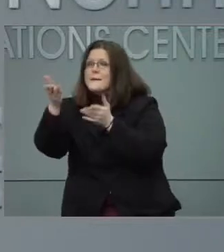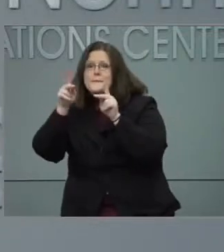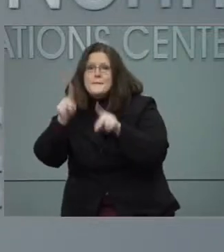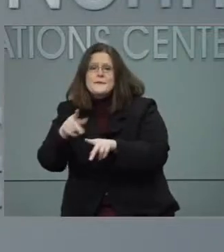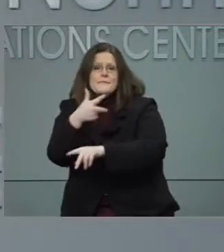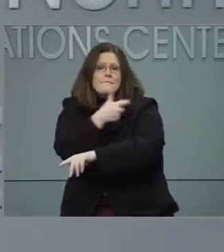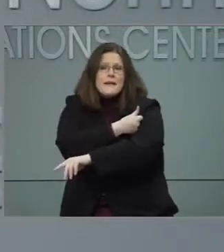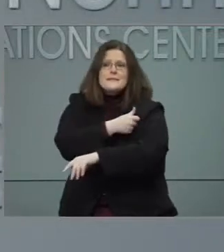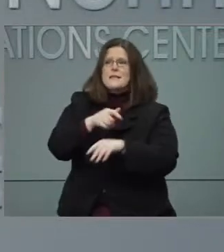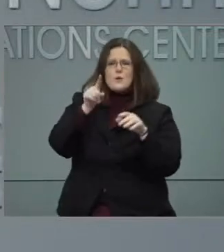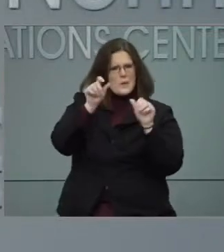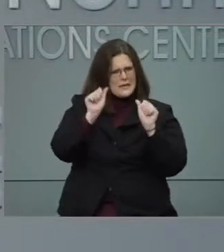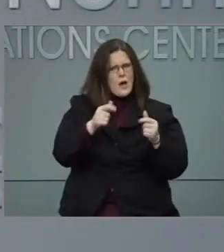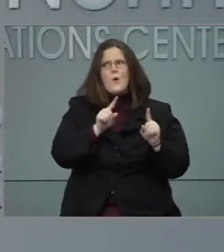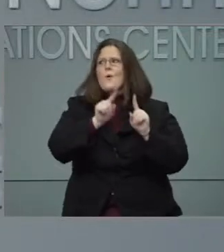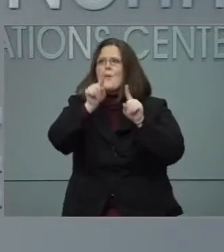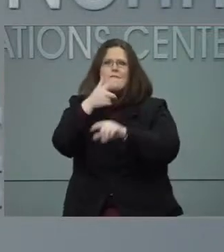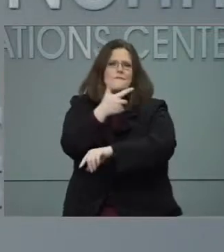information at